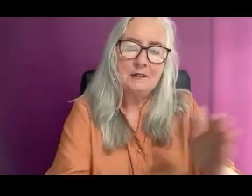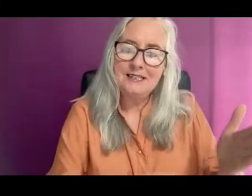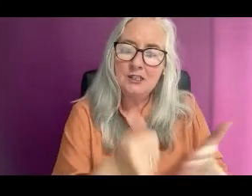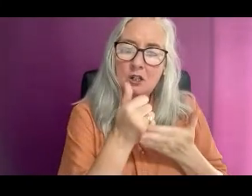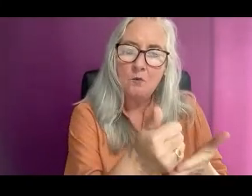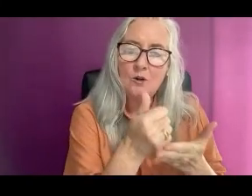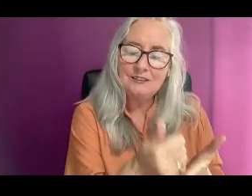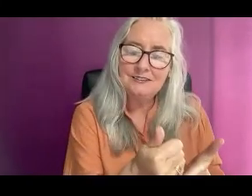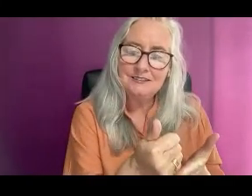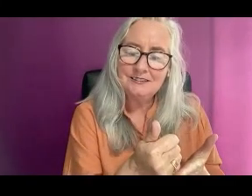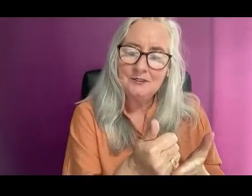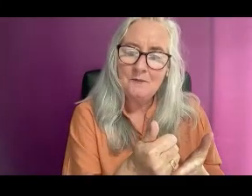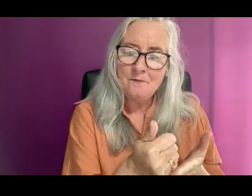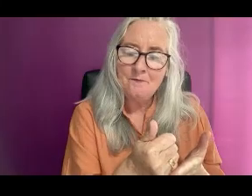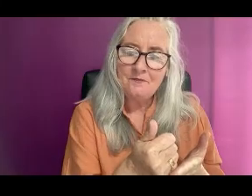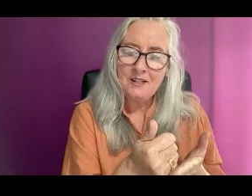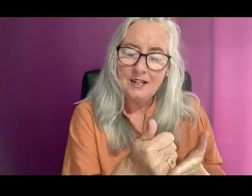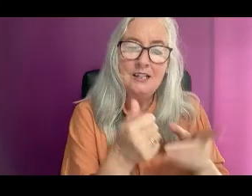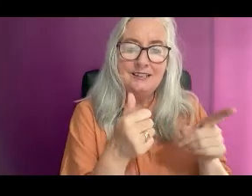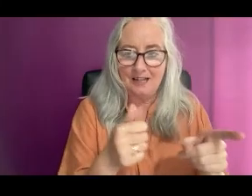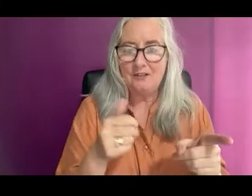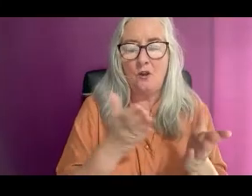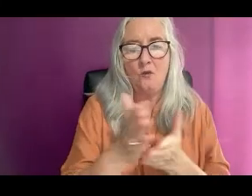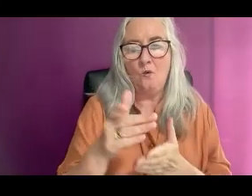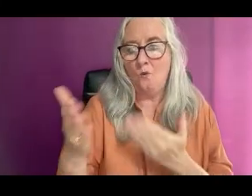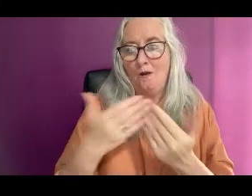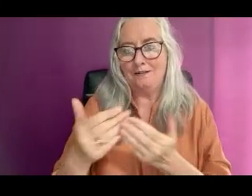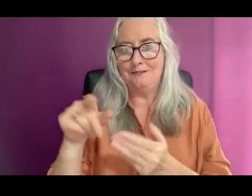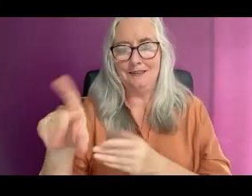that the department provides.